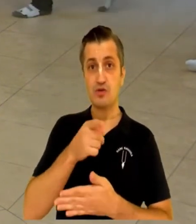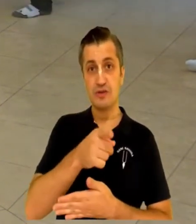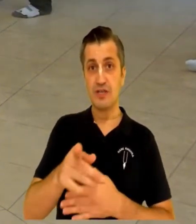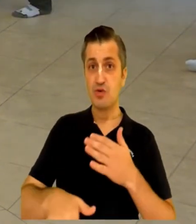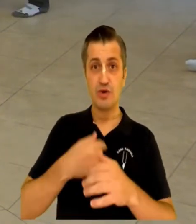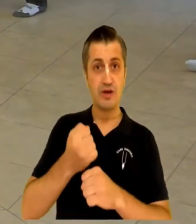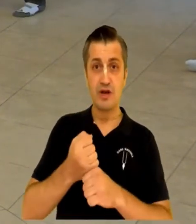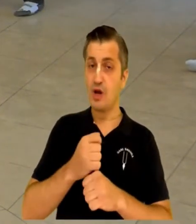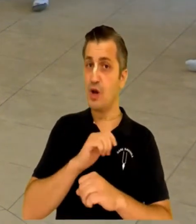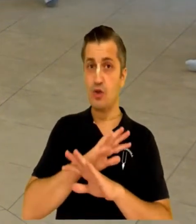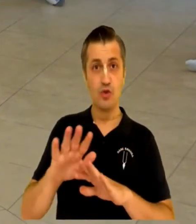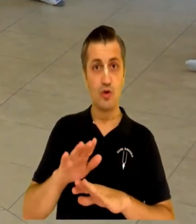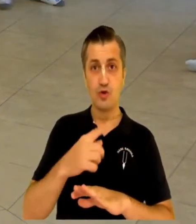Mataji?